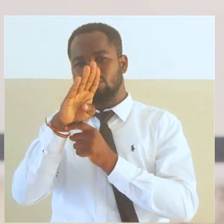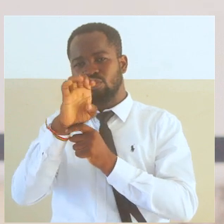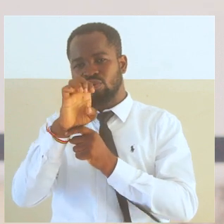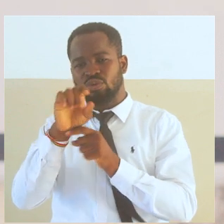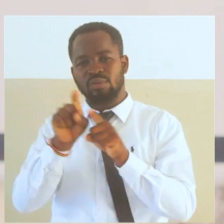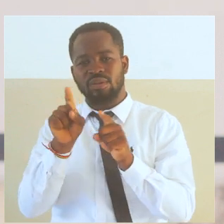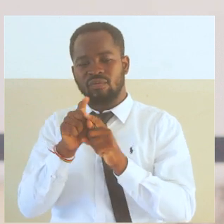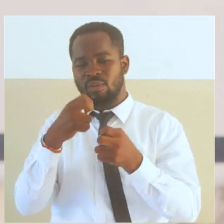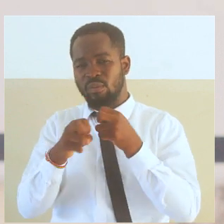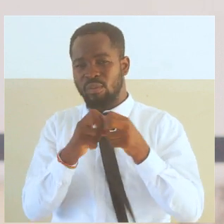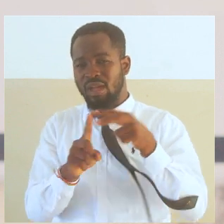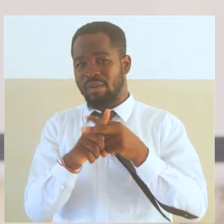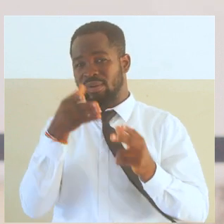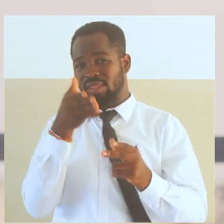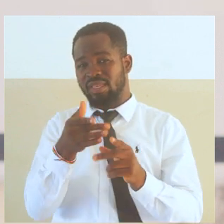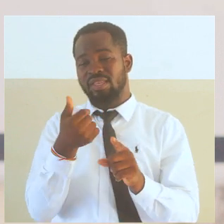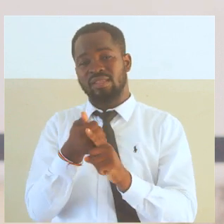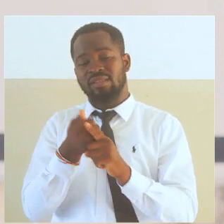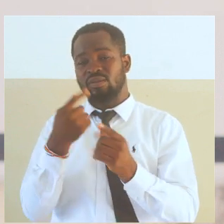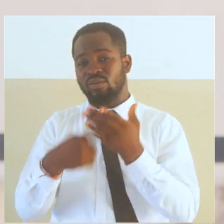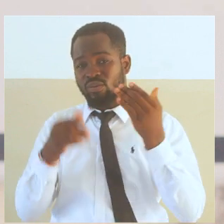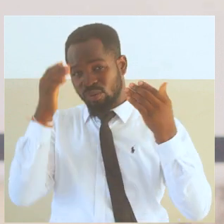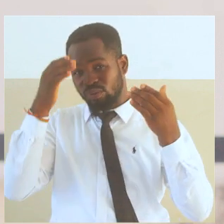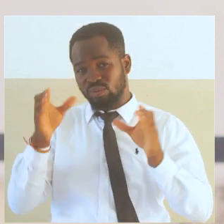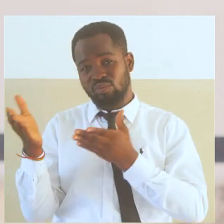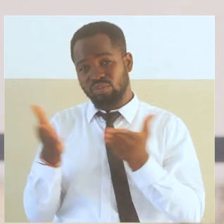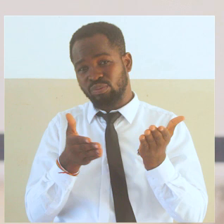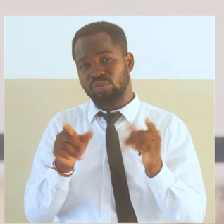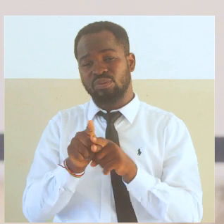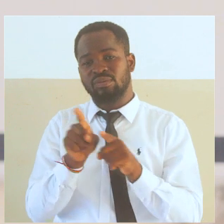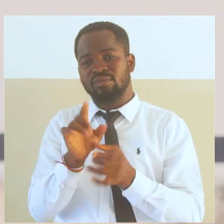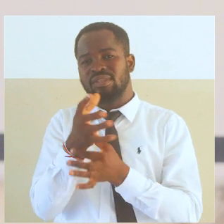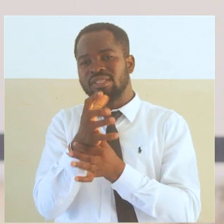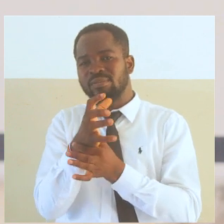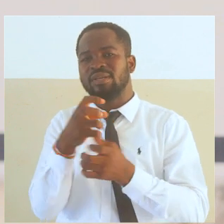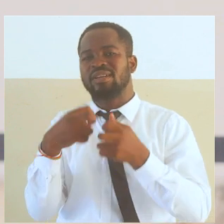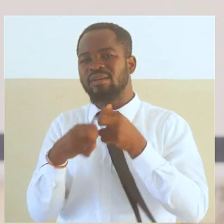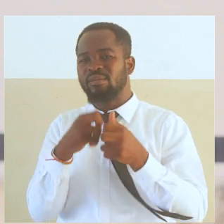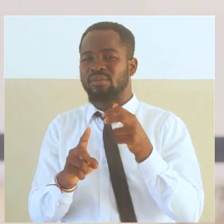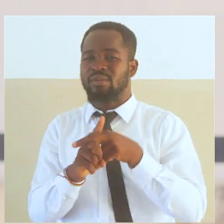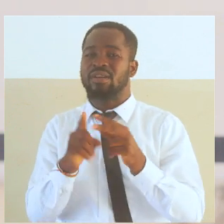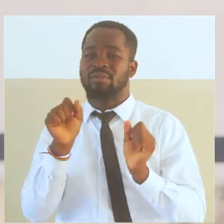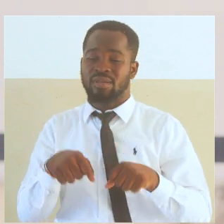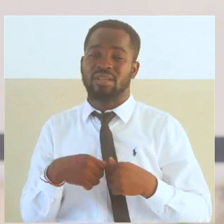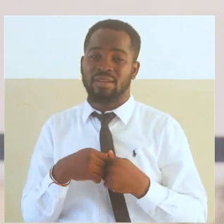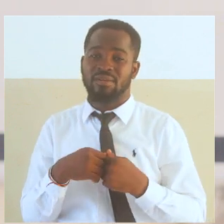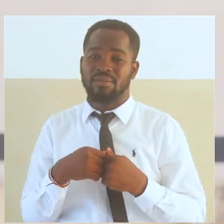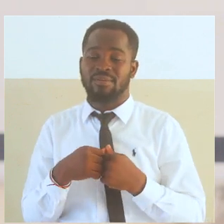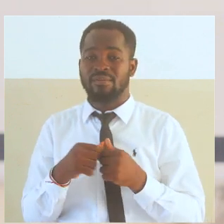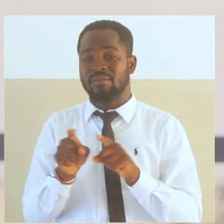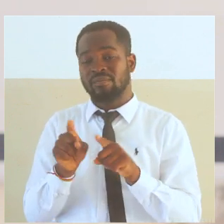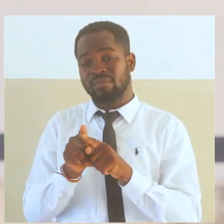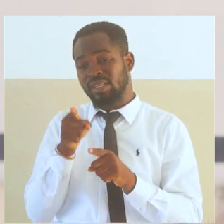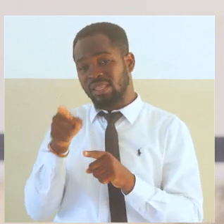over to form a tube. And when there is a defect in the formation of the tube, that is what brings about spinal bifida